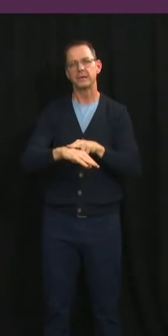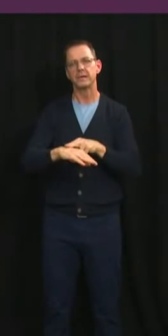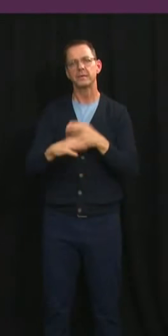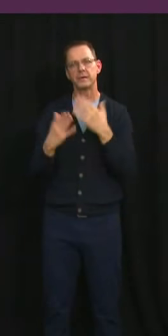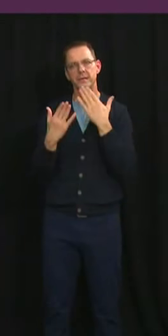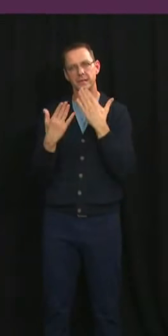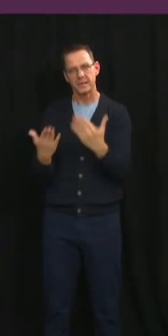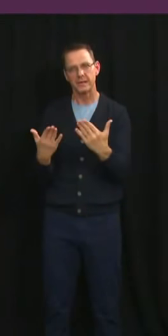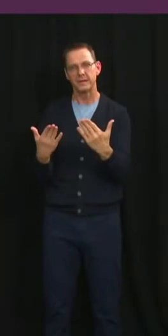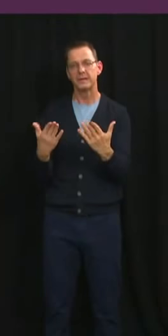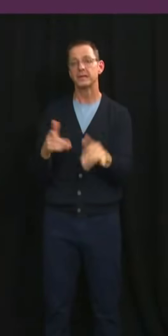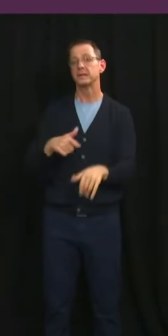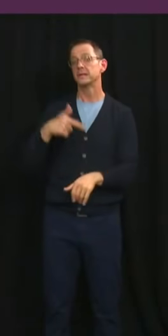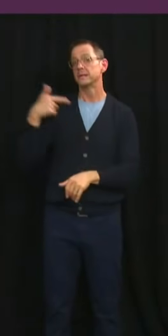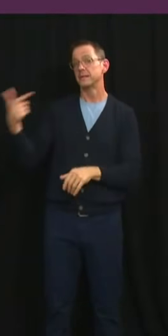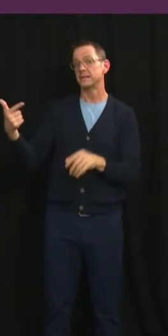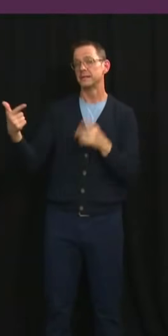Thank you.